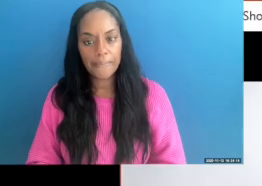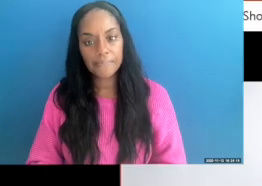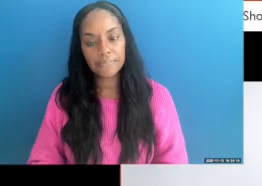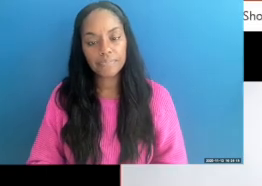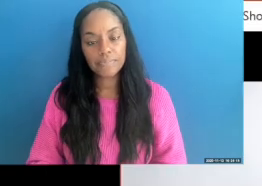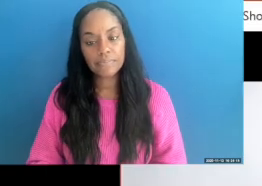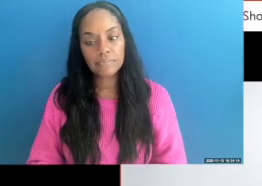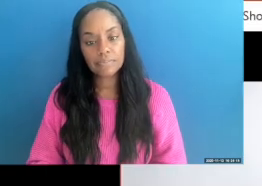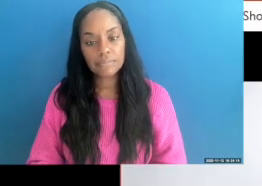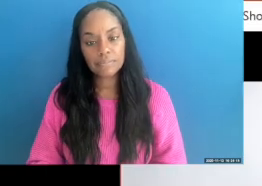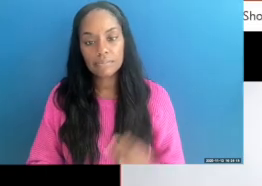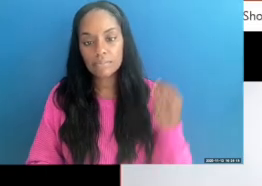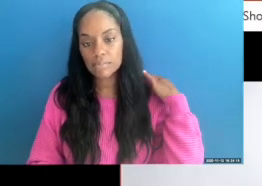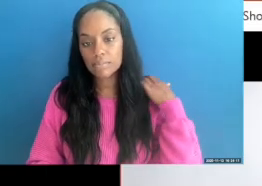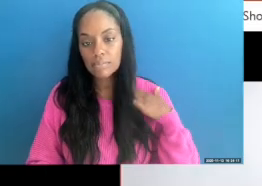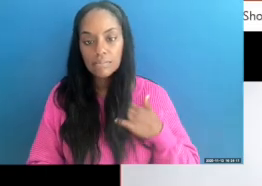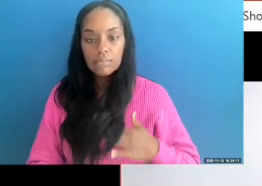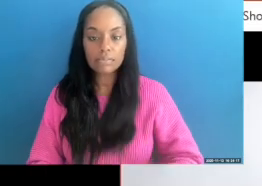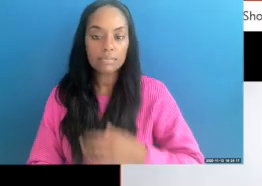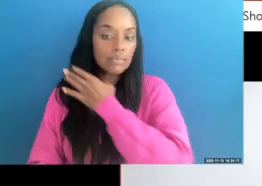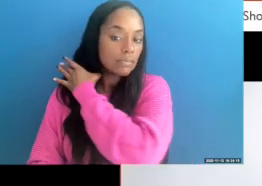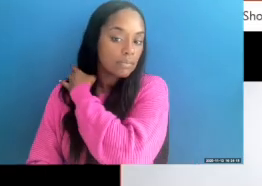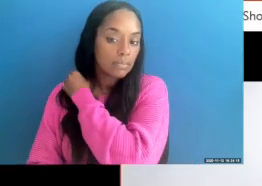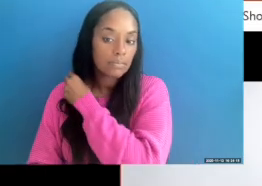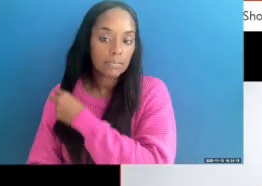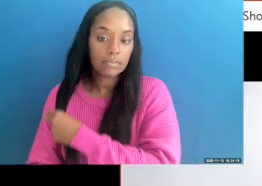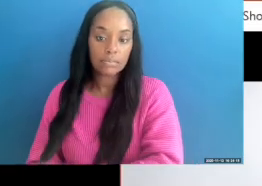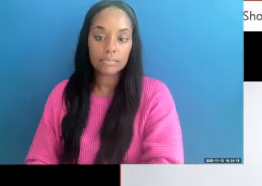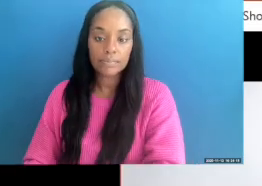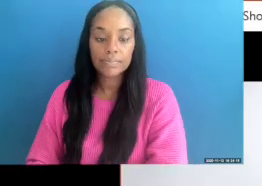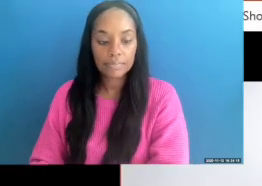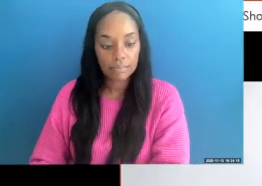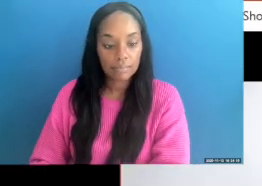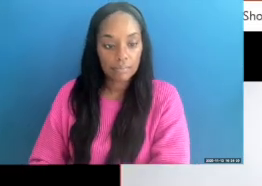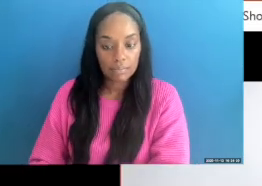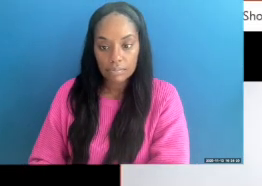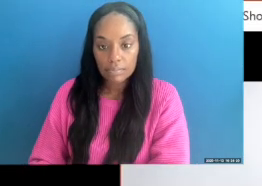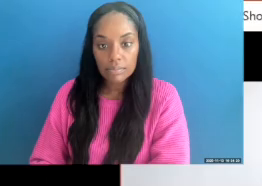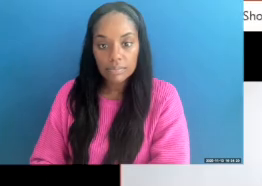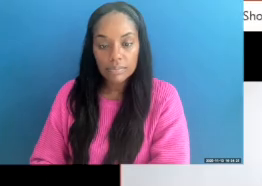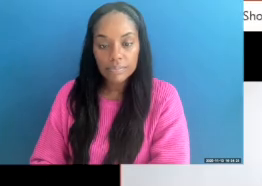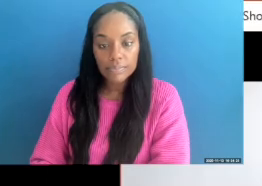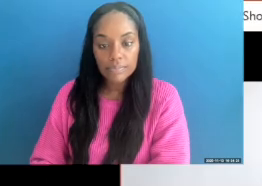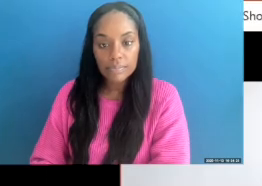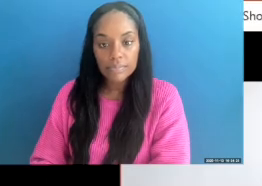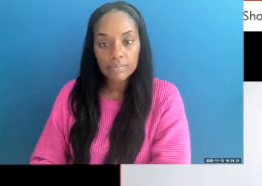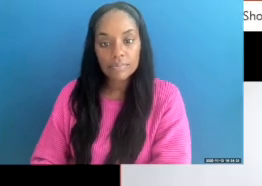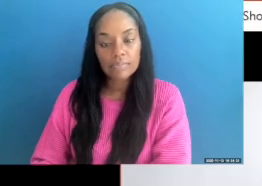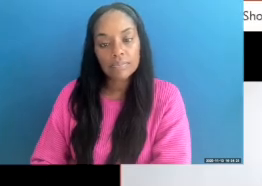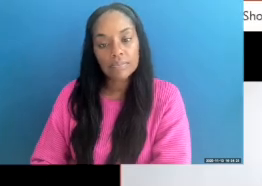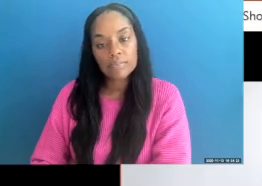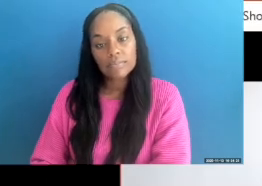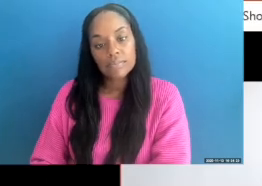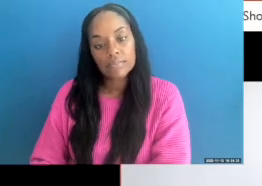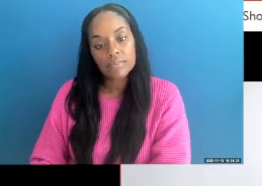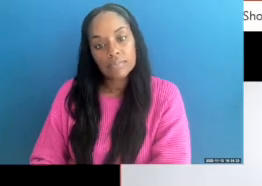Had your tag turn, sorry. Oh, Guillermo.